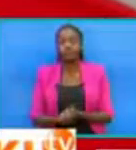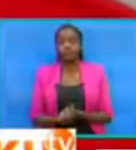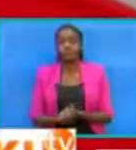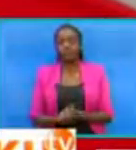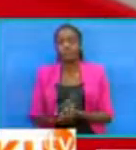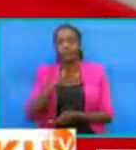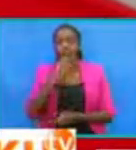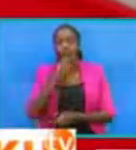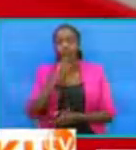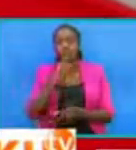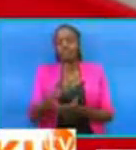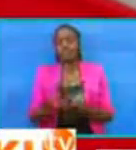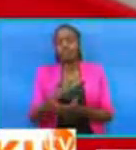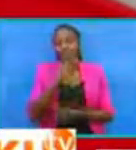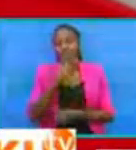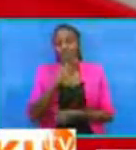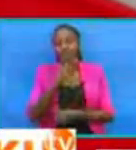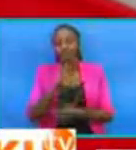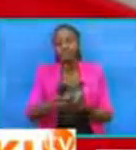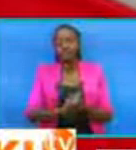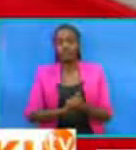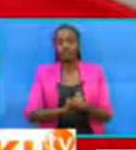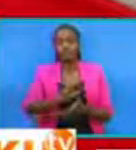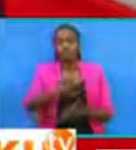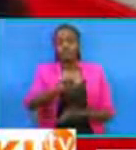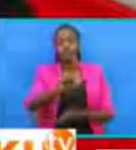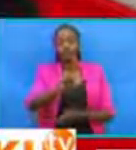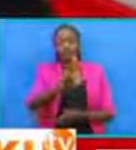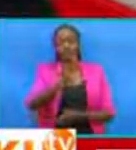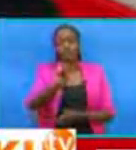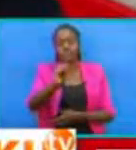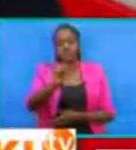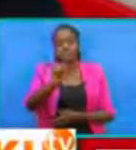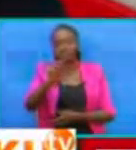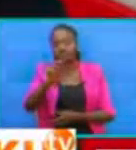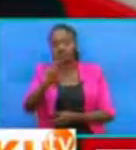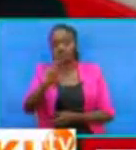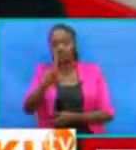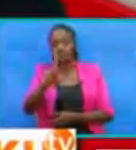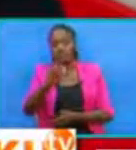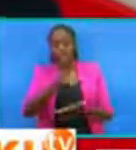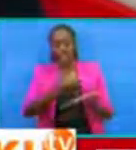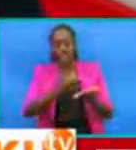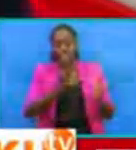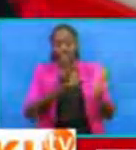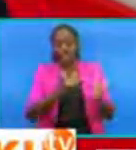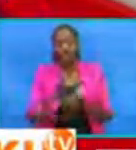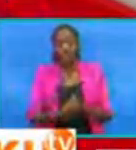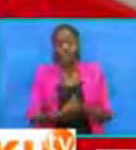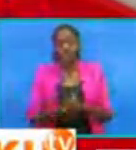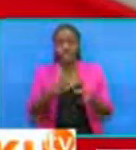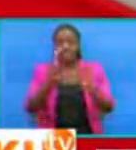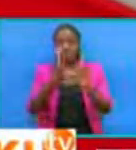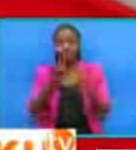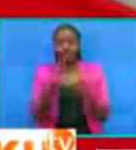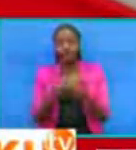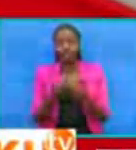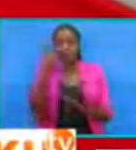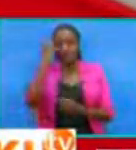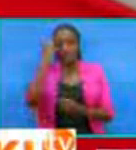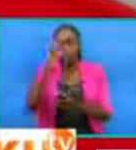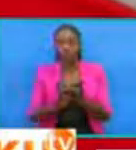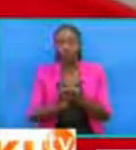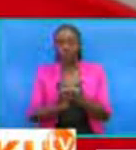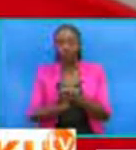Mr. Gay Wamotinda, the Deputy Senior Secretary Administration, Department of University